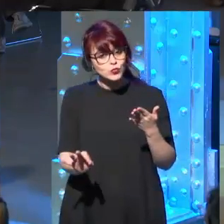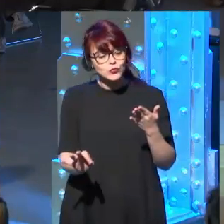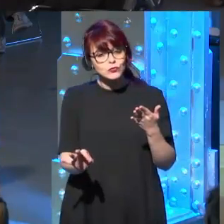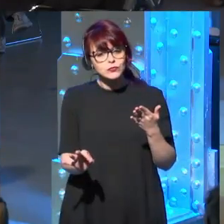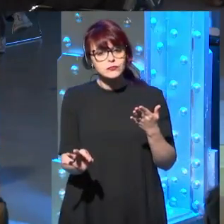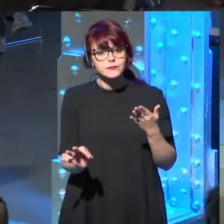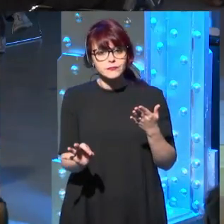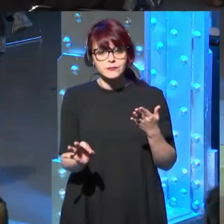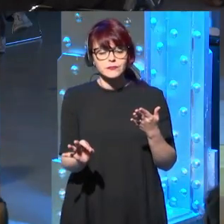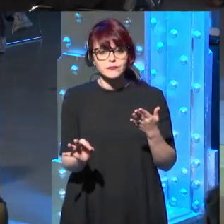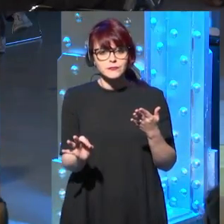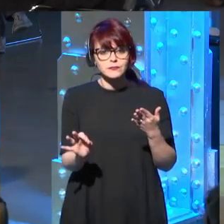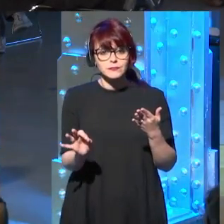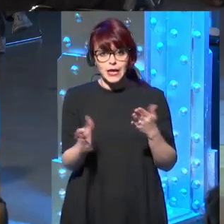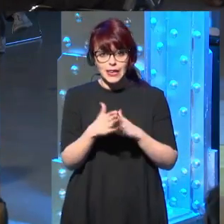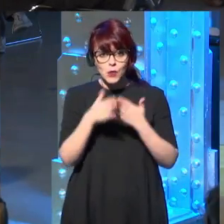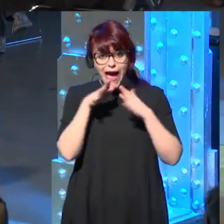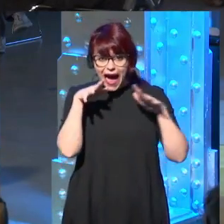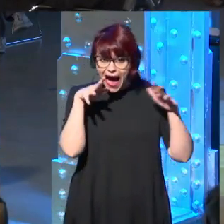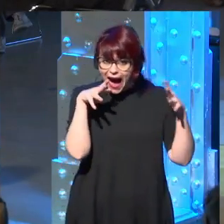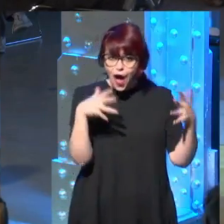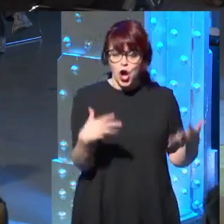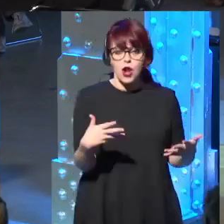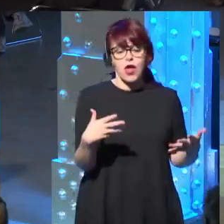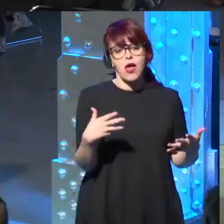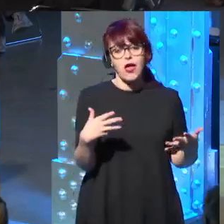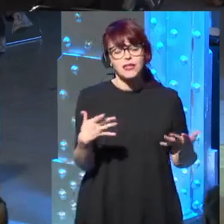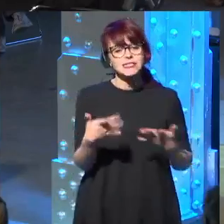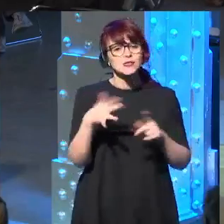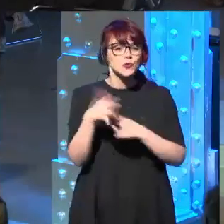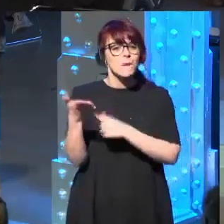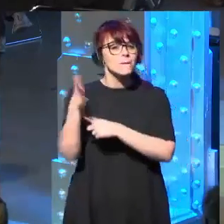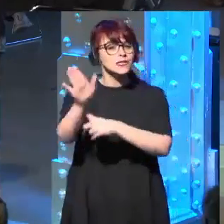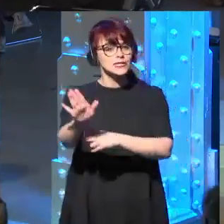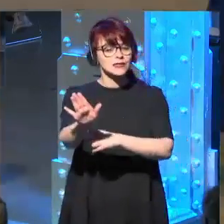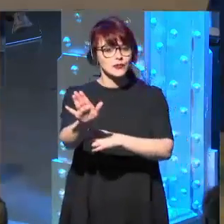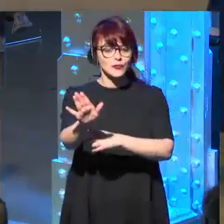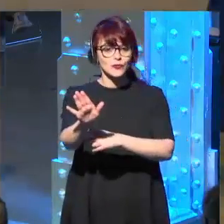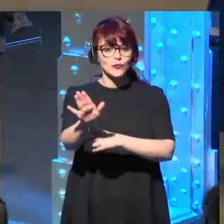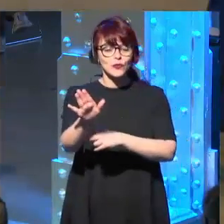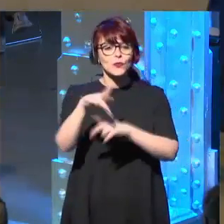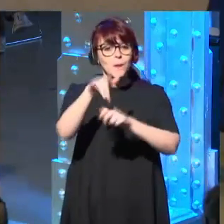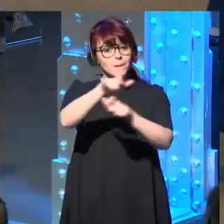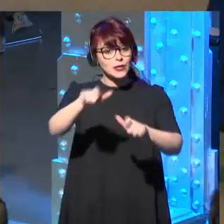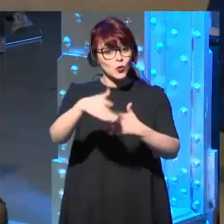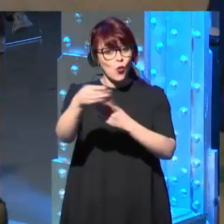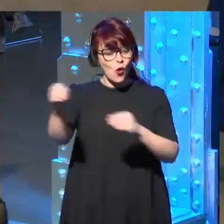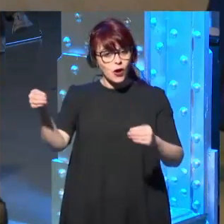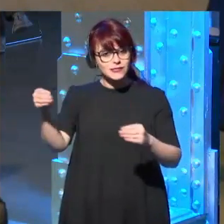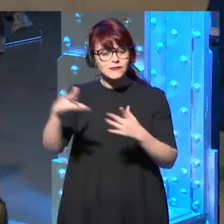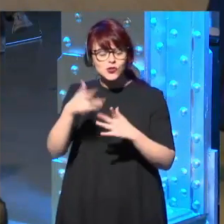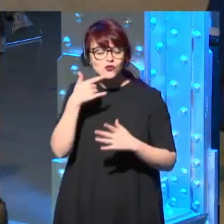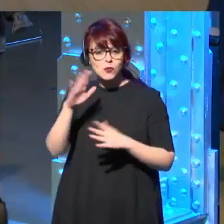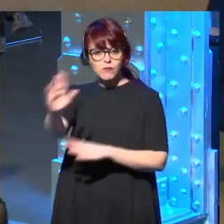state that in the book itself, in your present book, what you present from